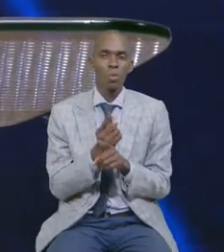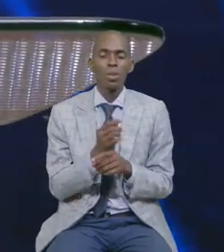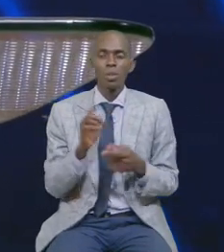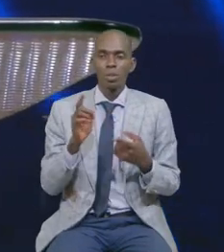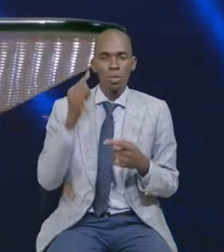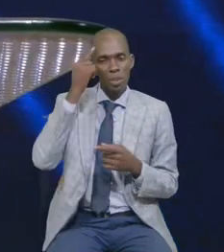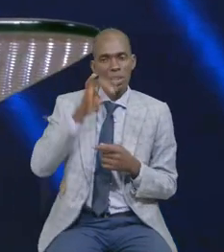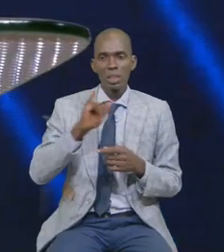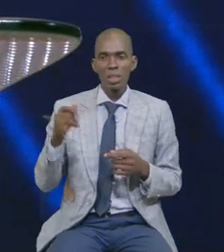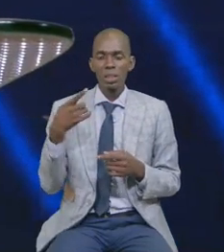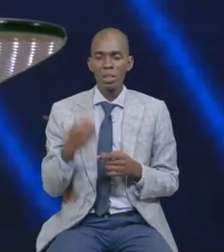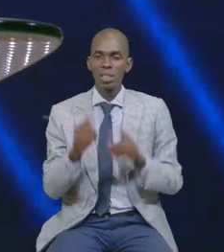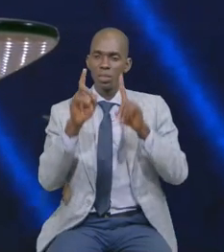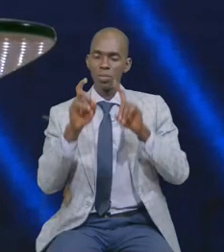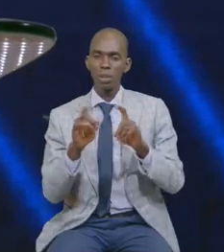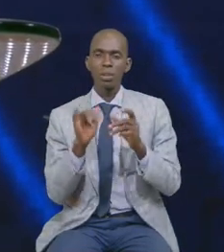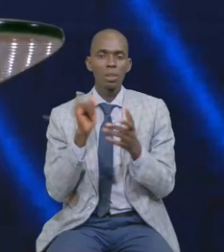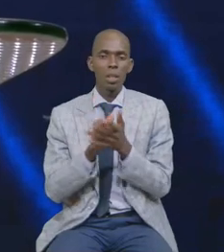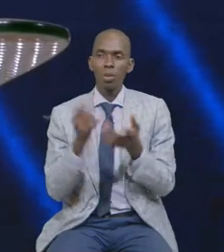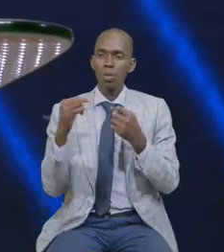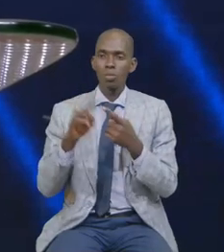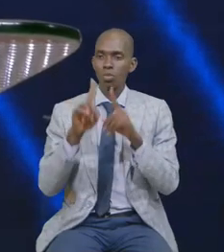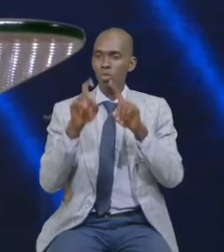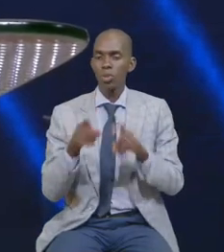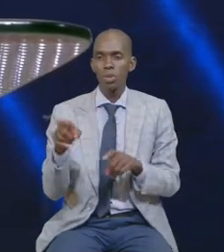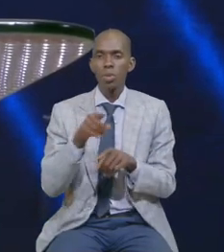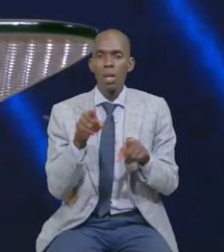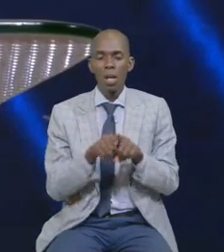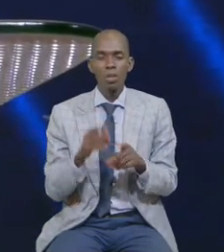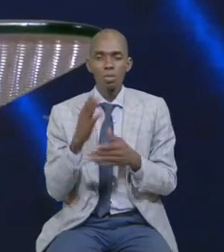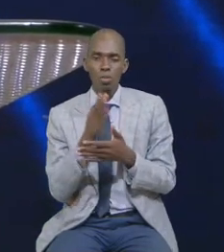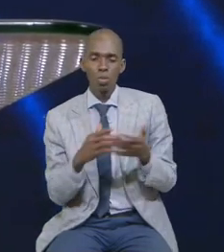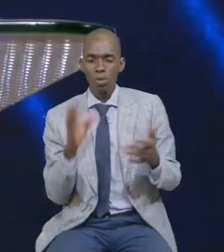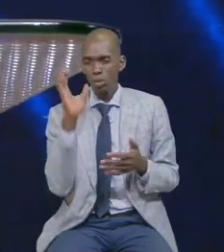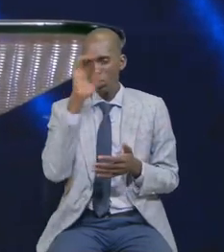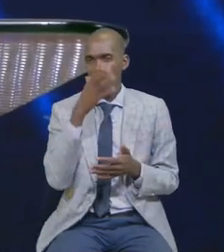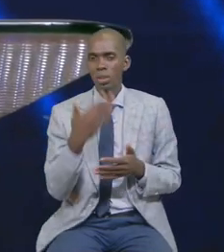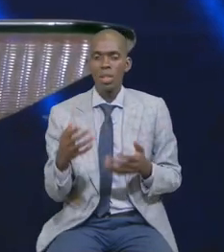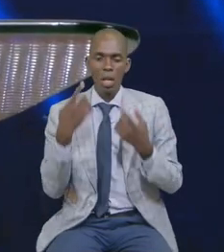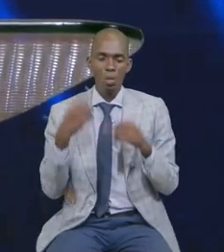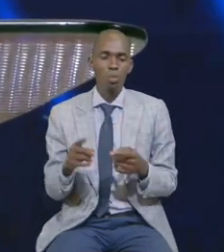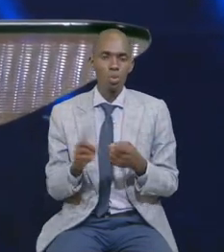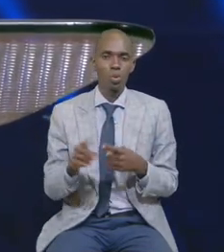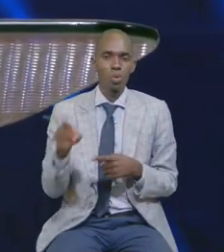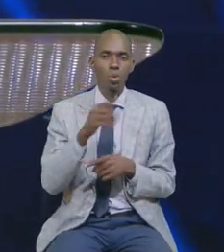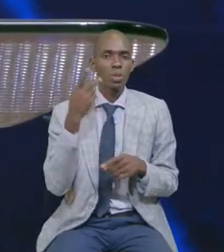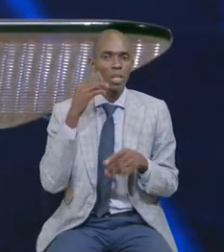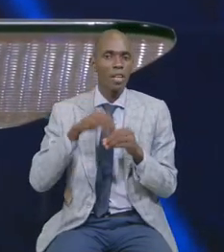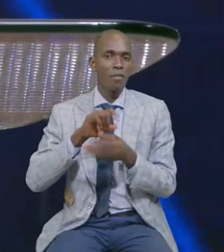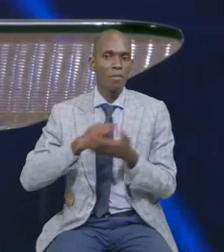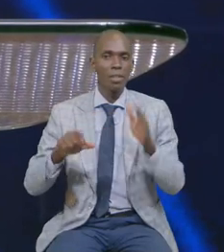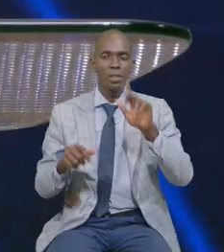fairy trial which is to try you as do awesome strengthy and upon the unto you look at verse